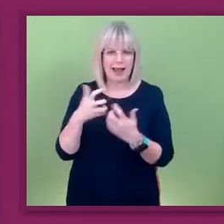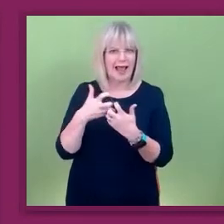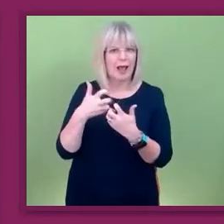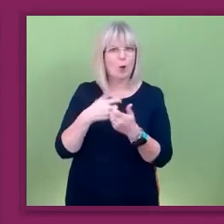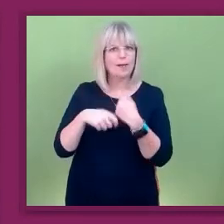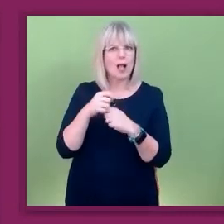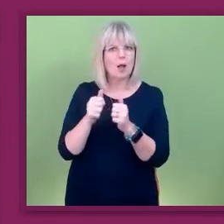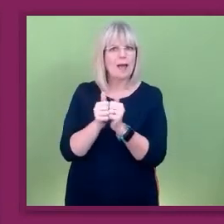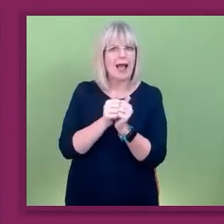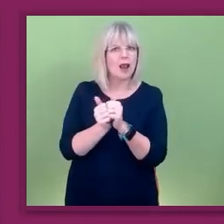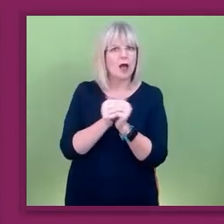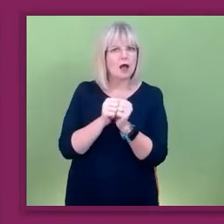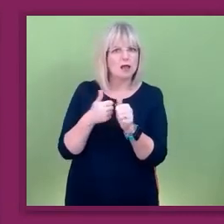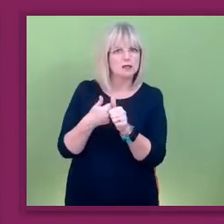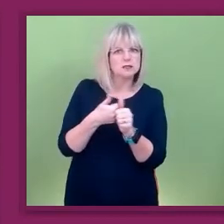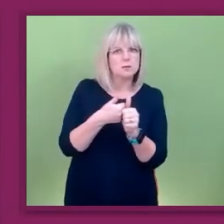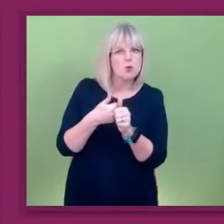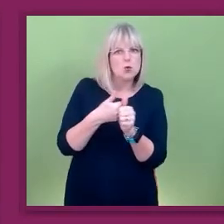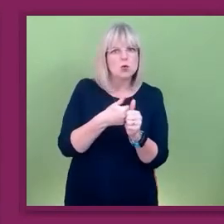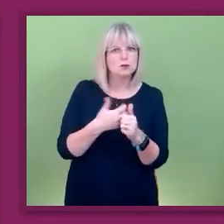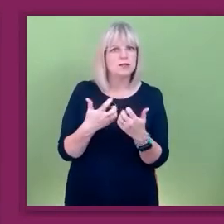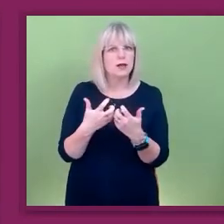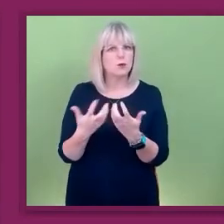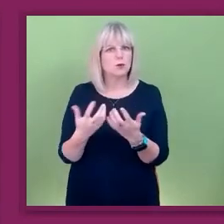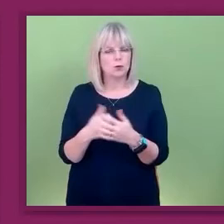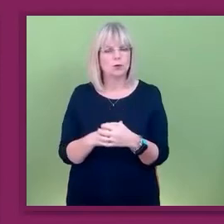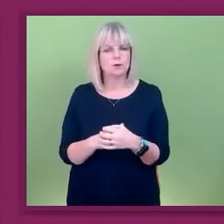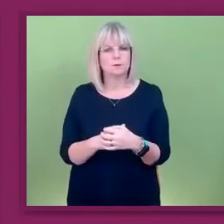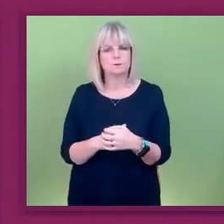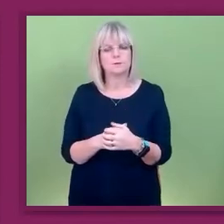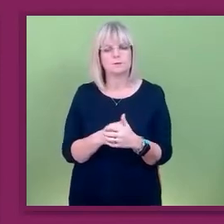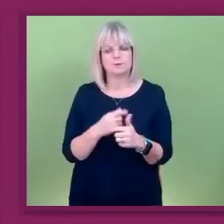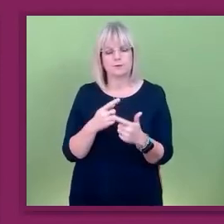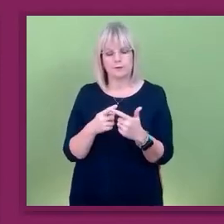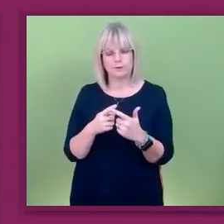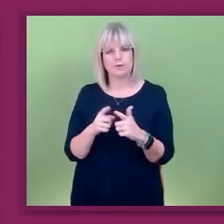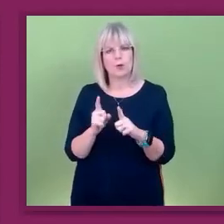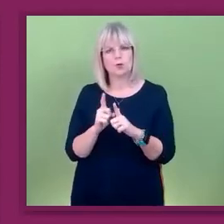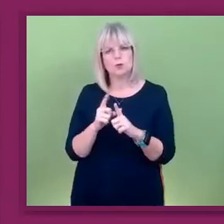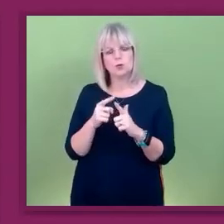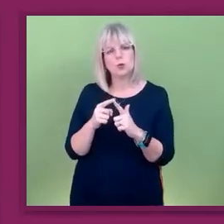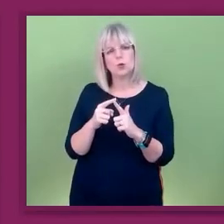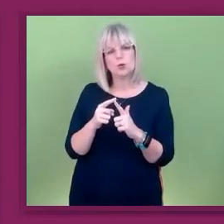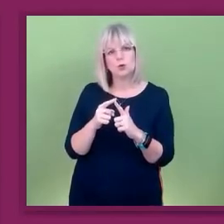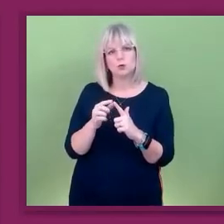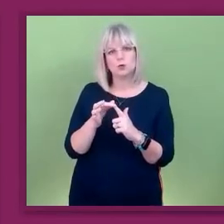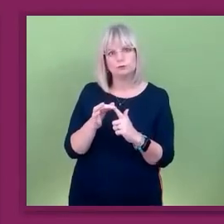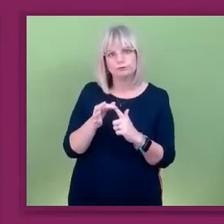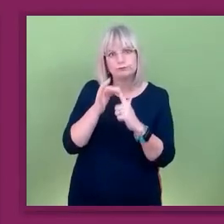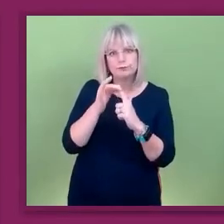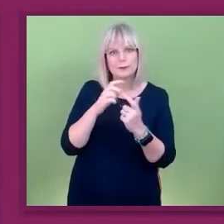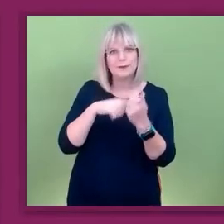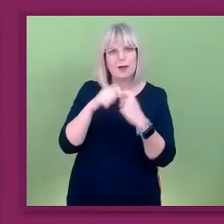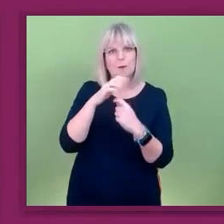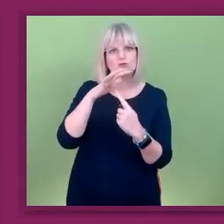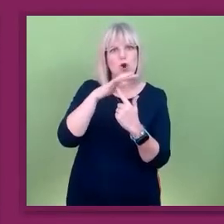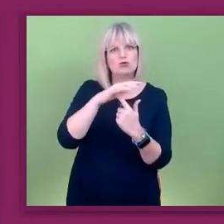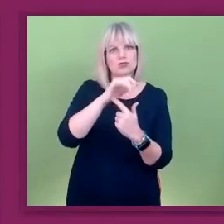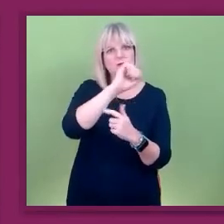about that on your slide, but also in pushing this issue to the priorities of government and of NHS